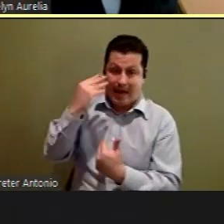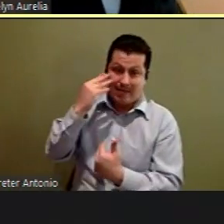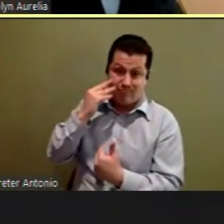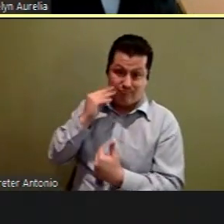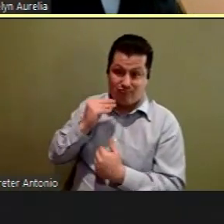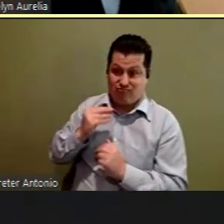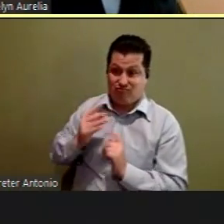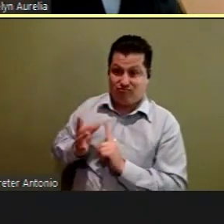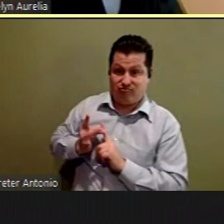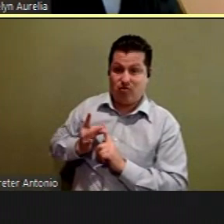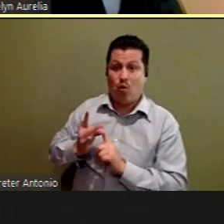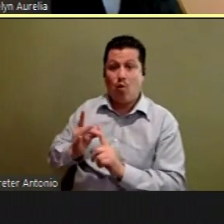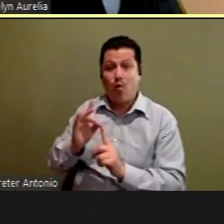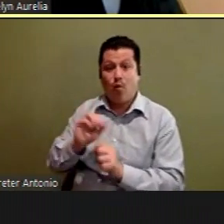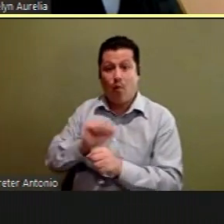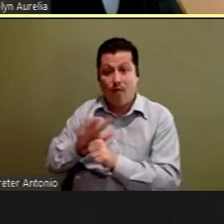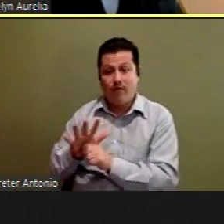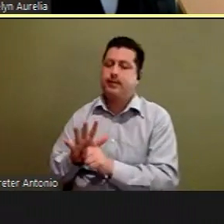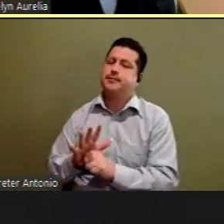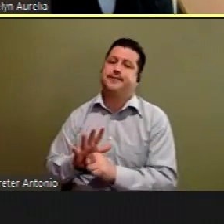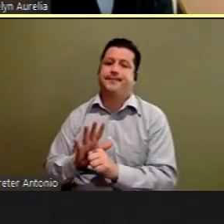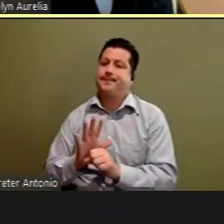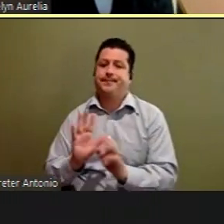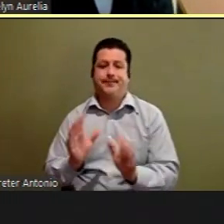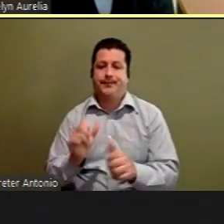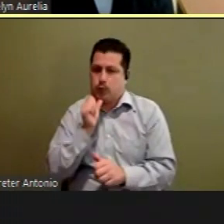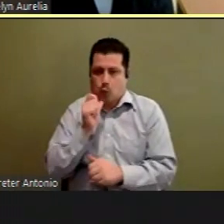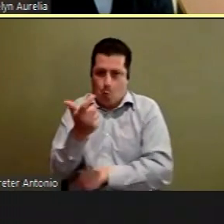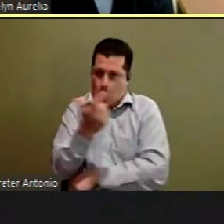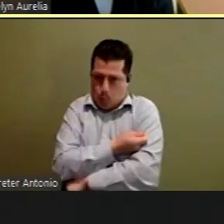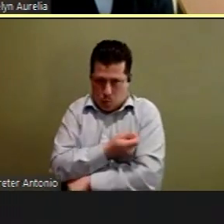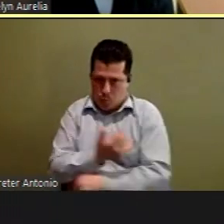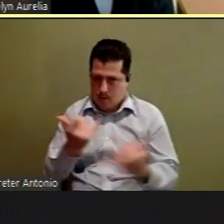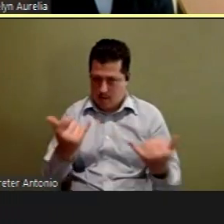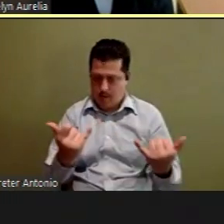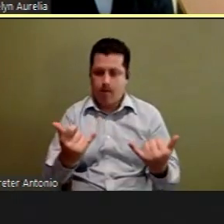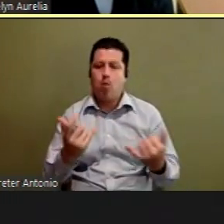getting it in the future. Next slide.